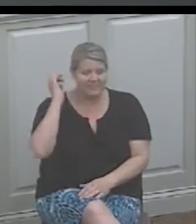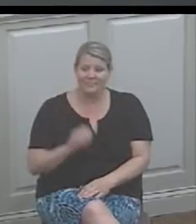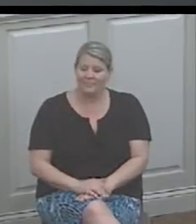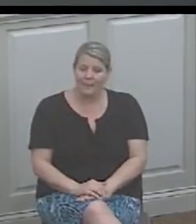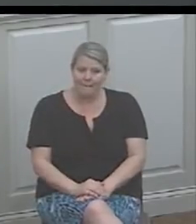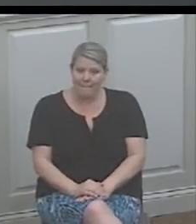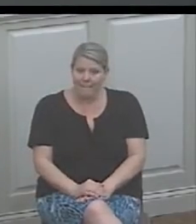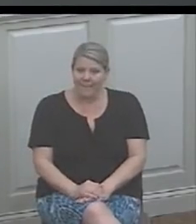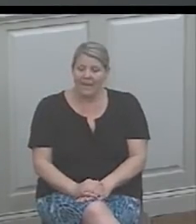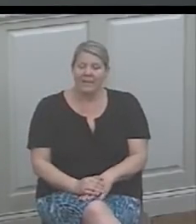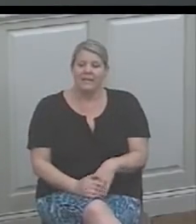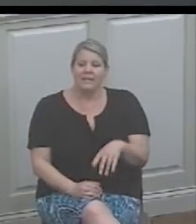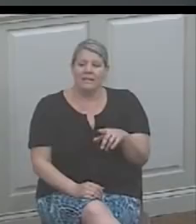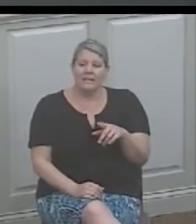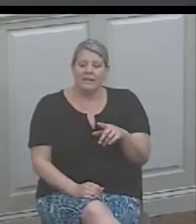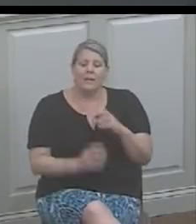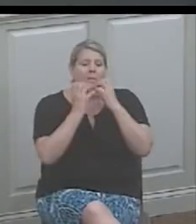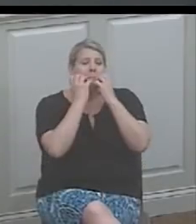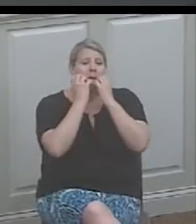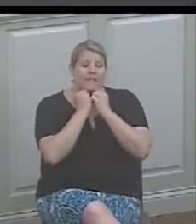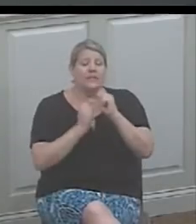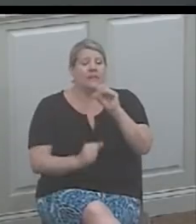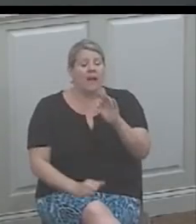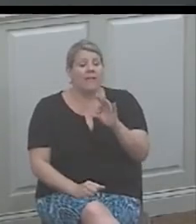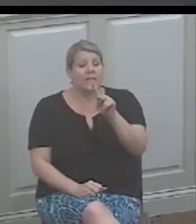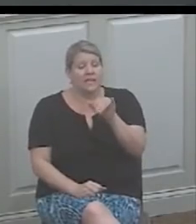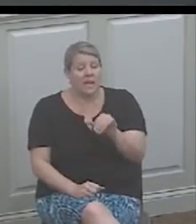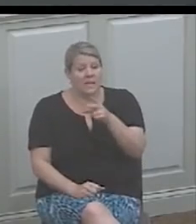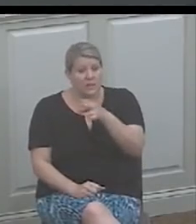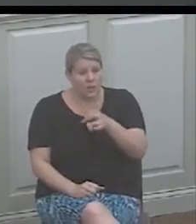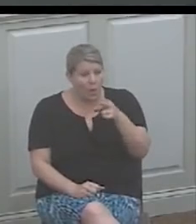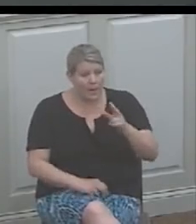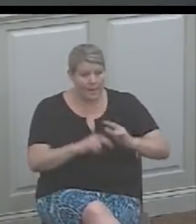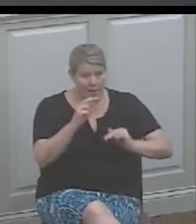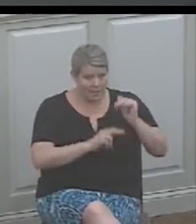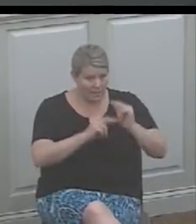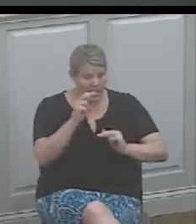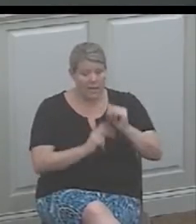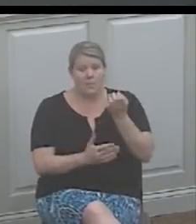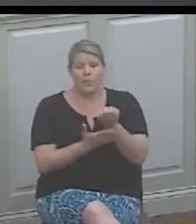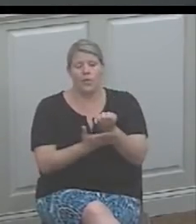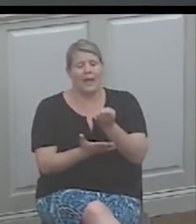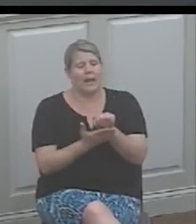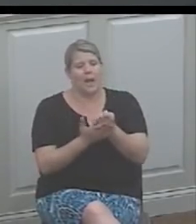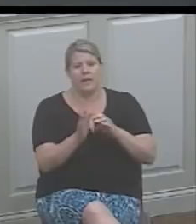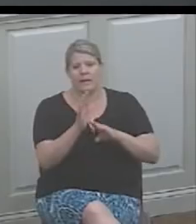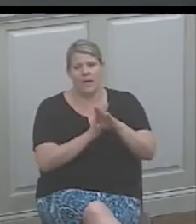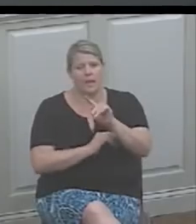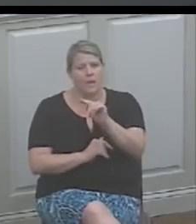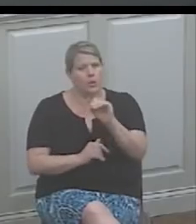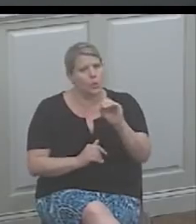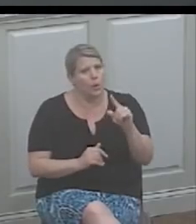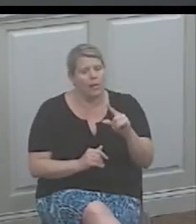lucky. Whereas the preservation of Kentucky's historic buildings and sites is a proven economic development tool that creates